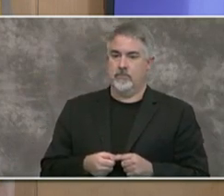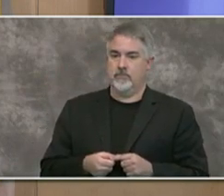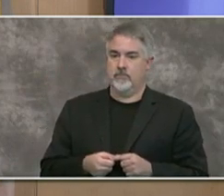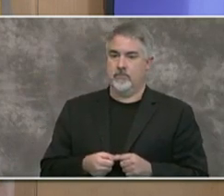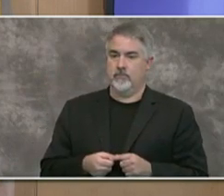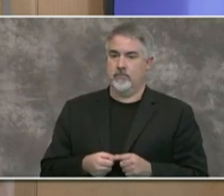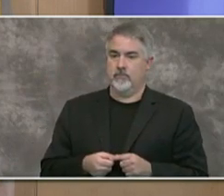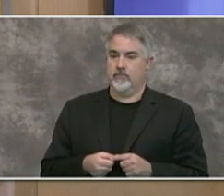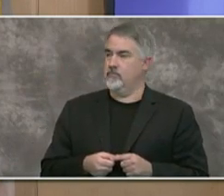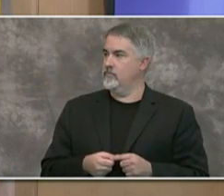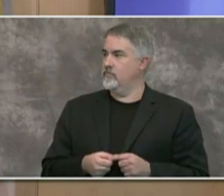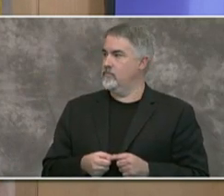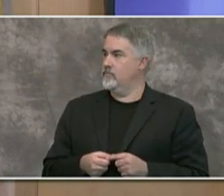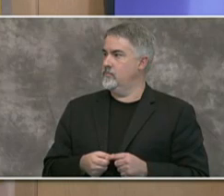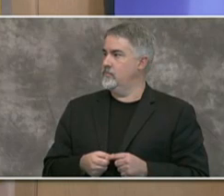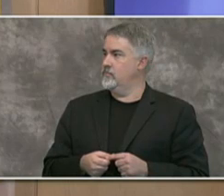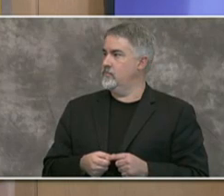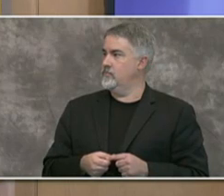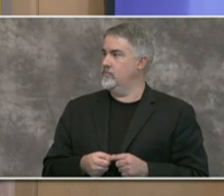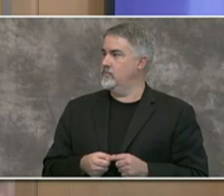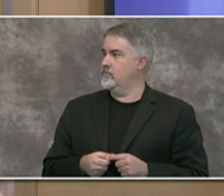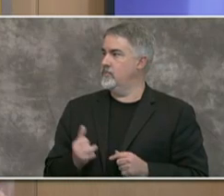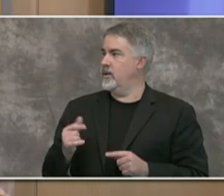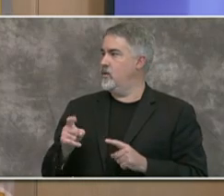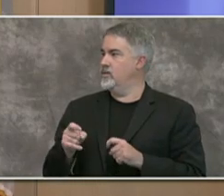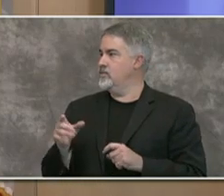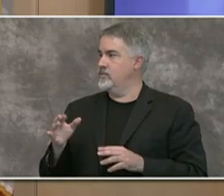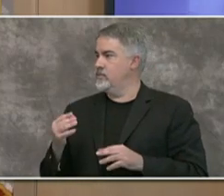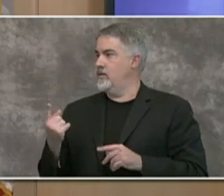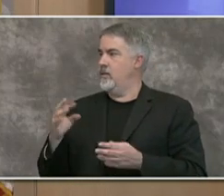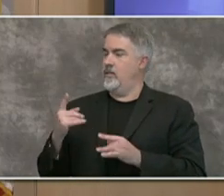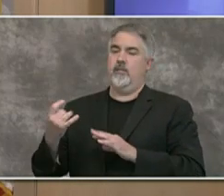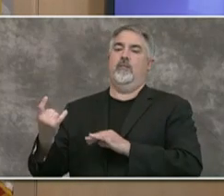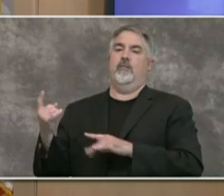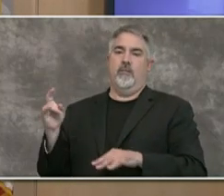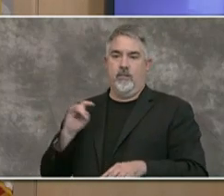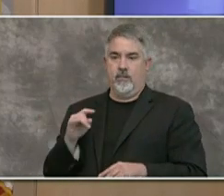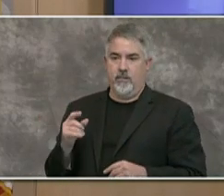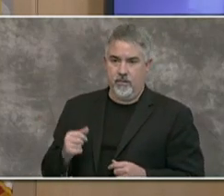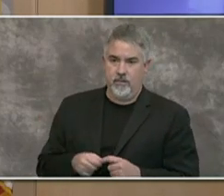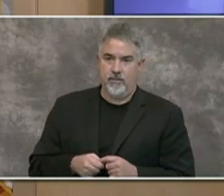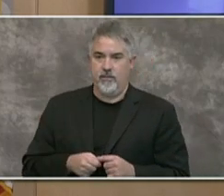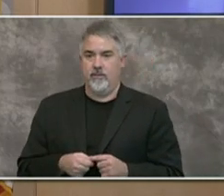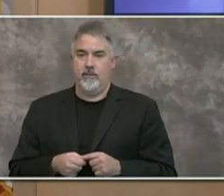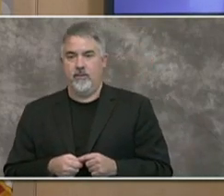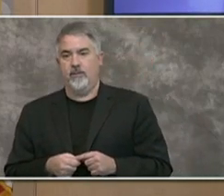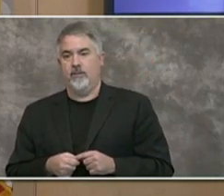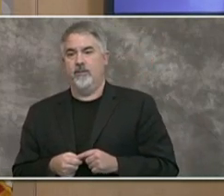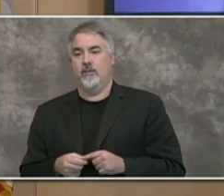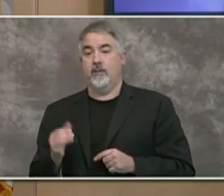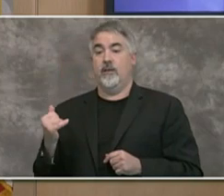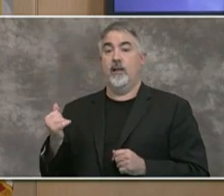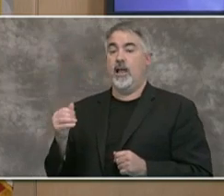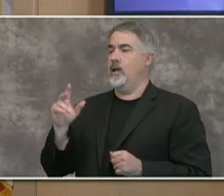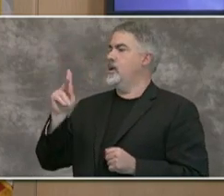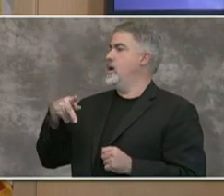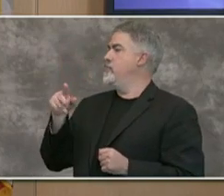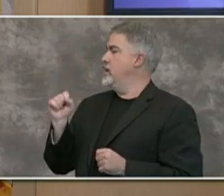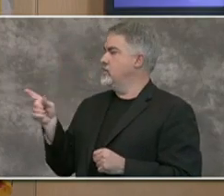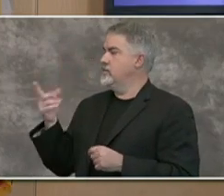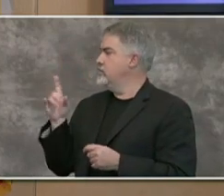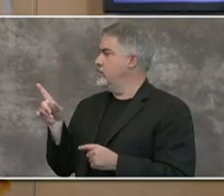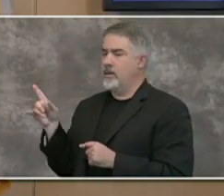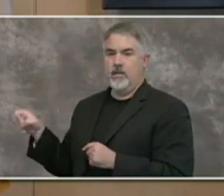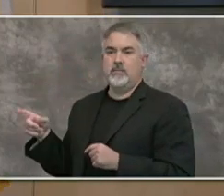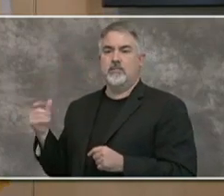KPBS, and I believe Supervisor Cox is going to answer this, Chairman Cox, for us. Imperial County Board